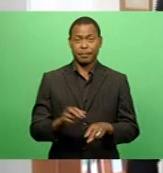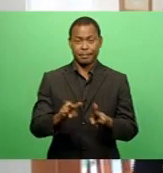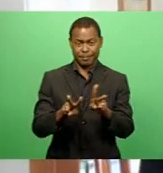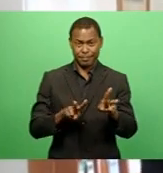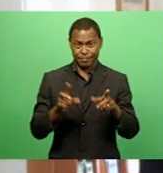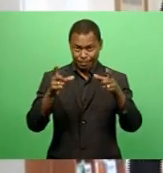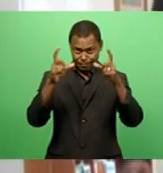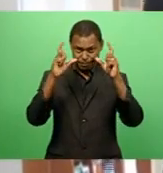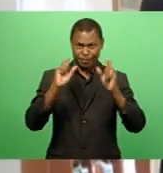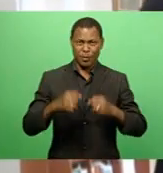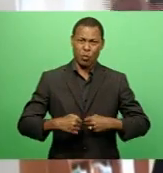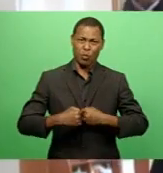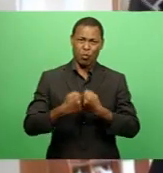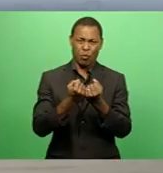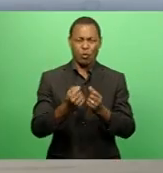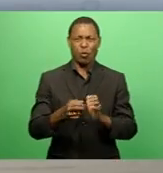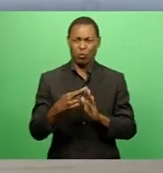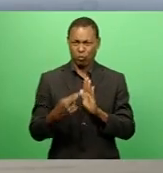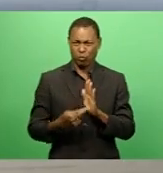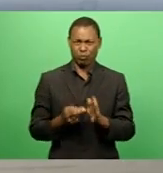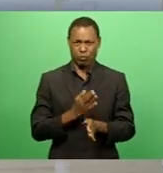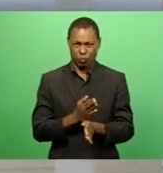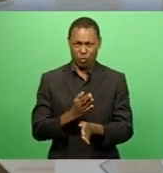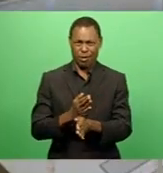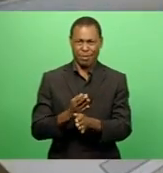Ahluwalia broke work permit rules, says Prime Minister.